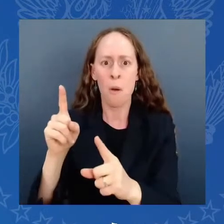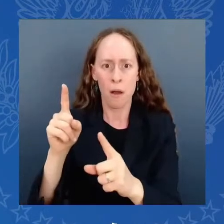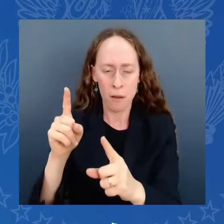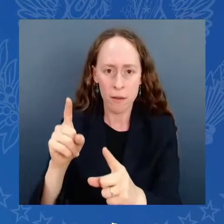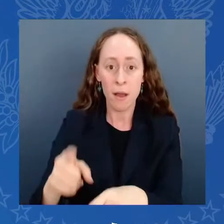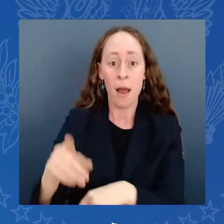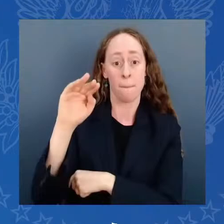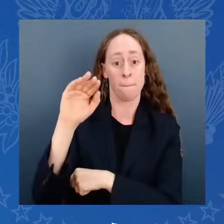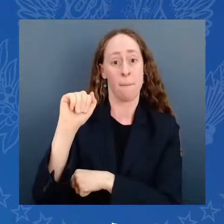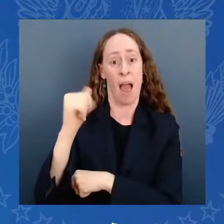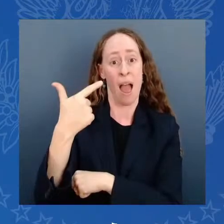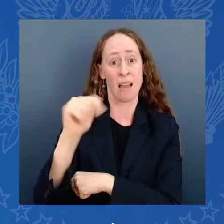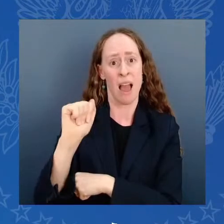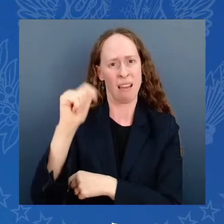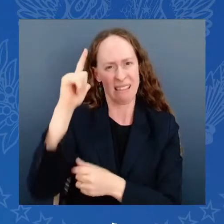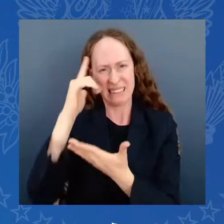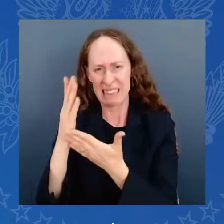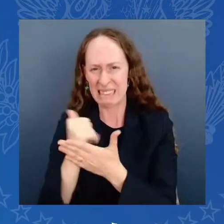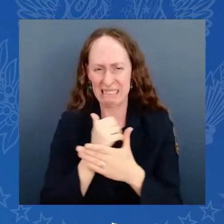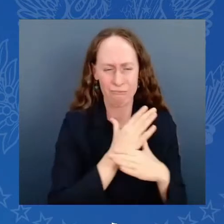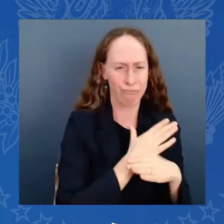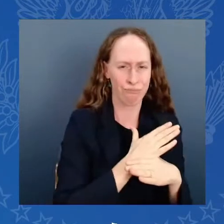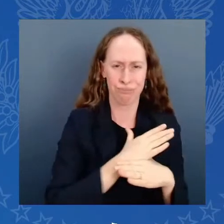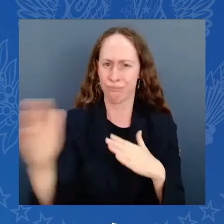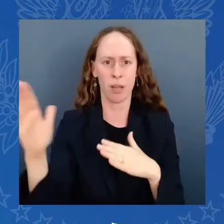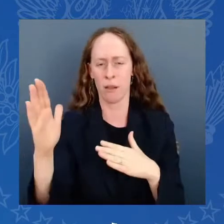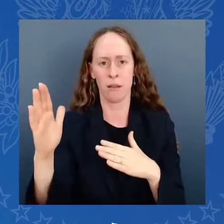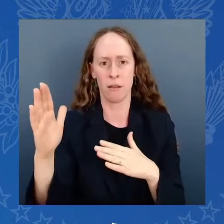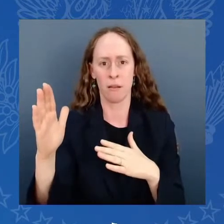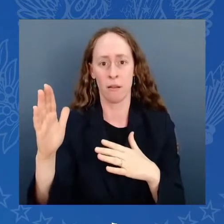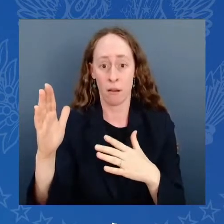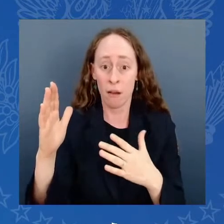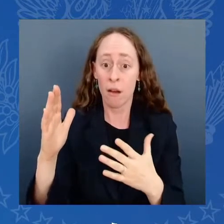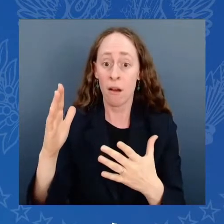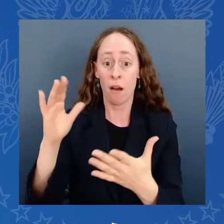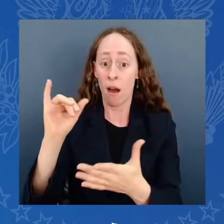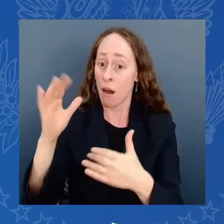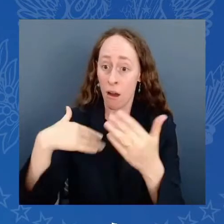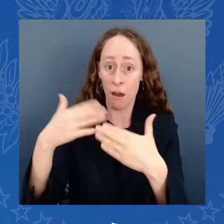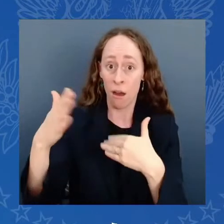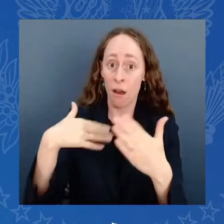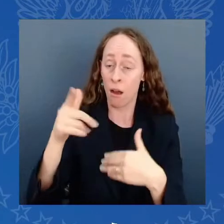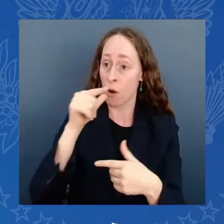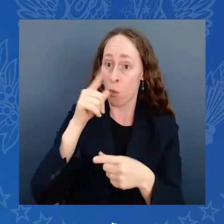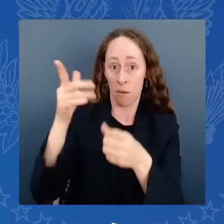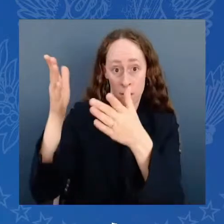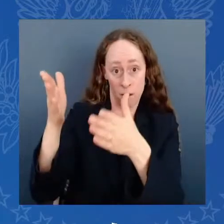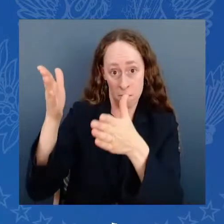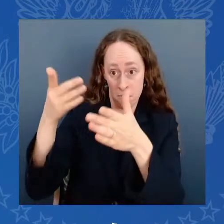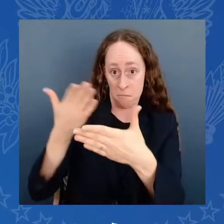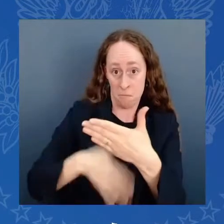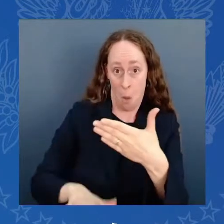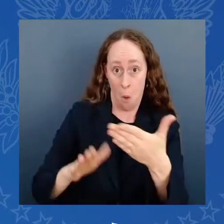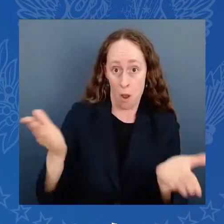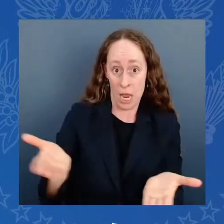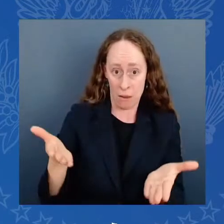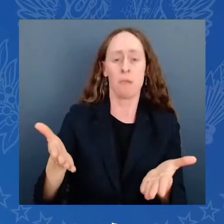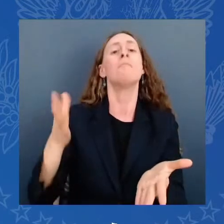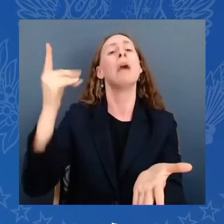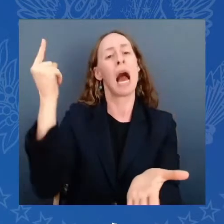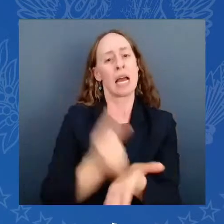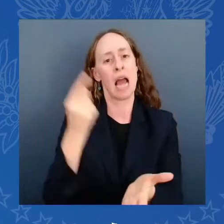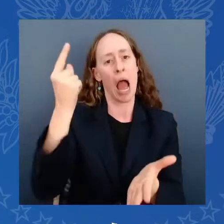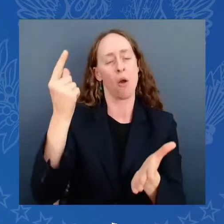birthright citizenship. That's how far they've come. End birthright citizenship, which if you're born in America, you're an American